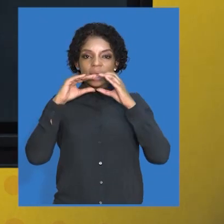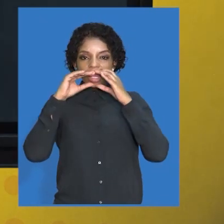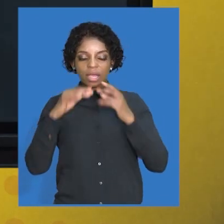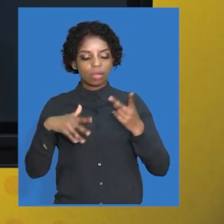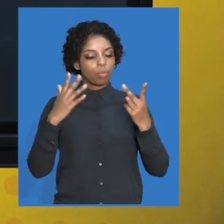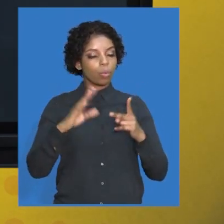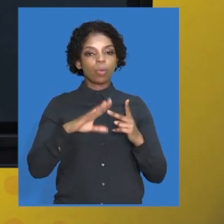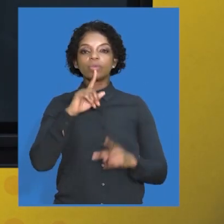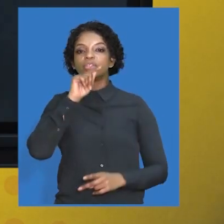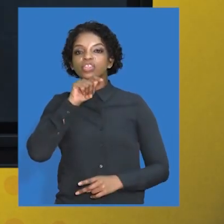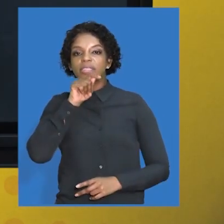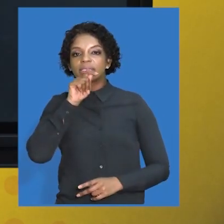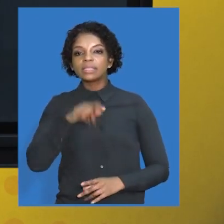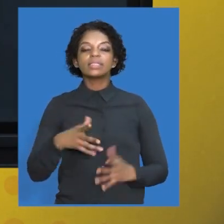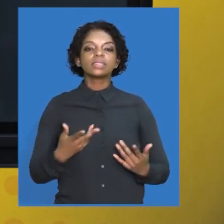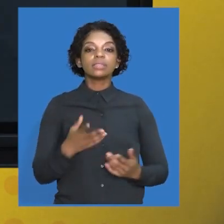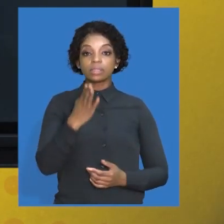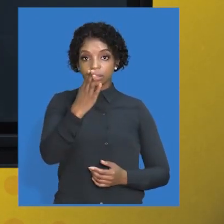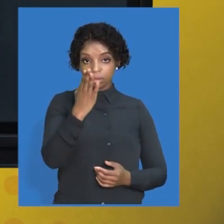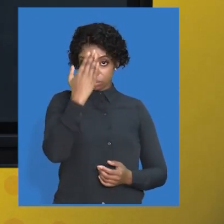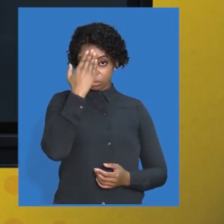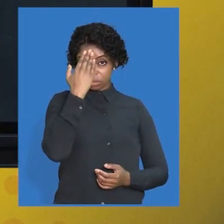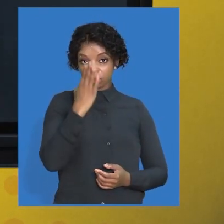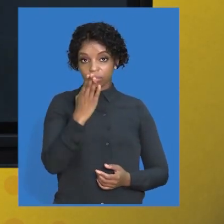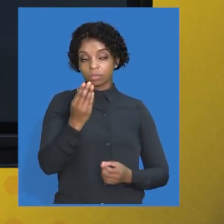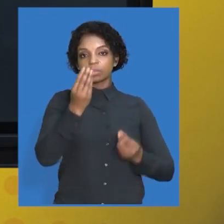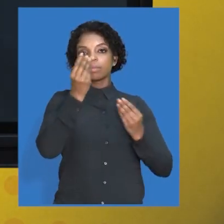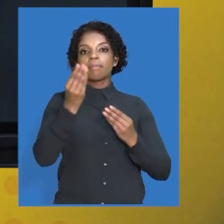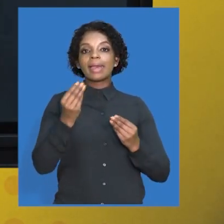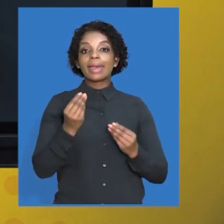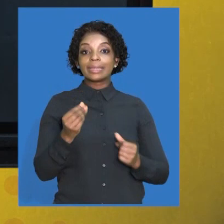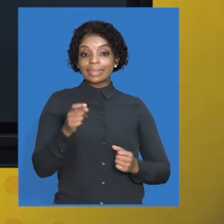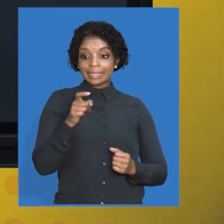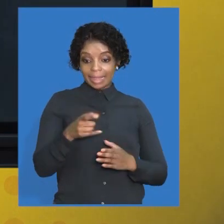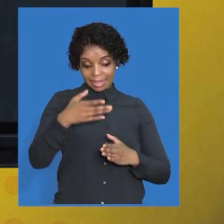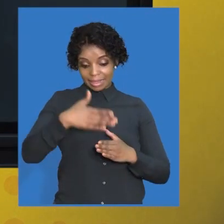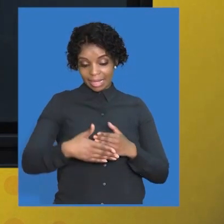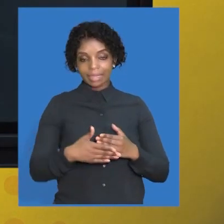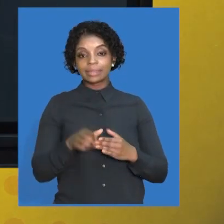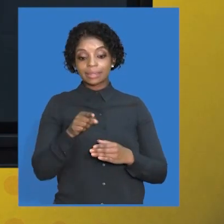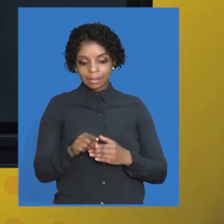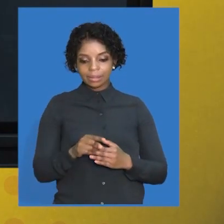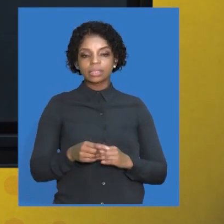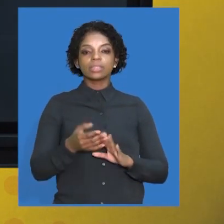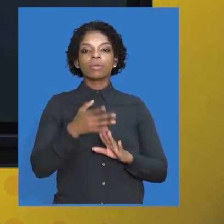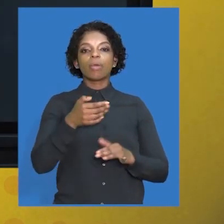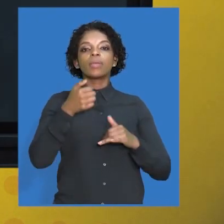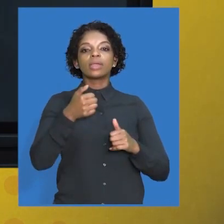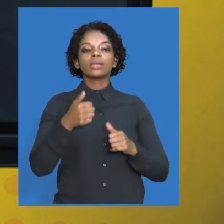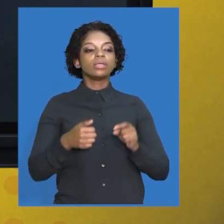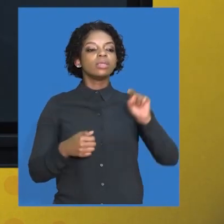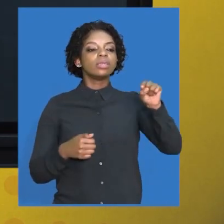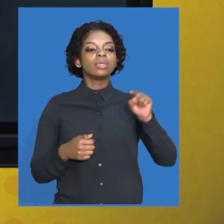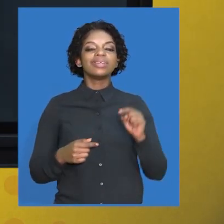chicken, you know that money that you're adding on your bill at the end is going to go to a good place, and then that